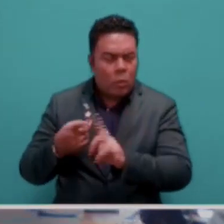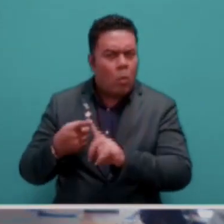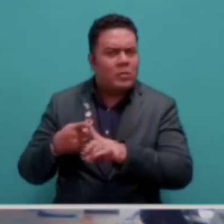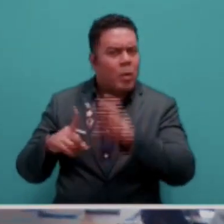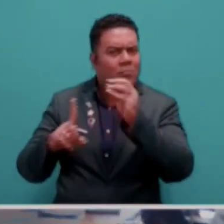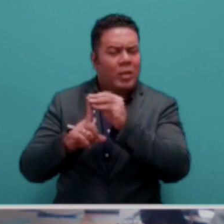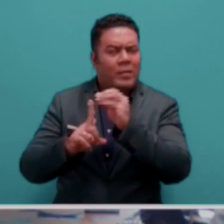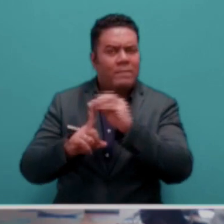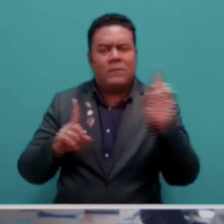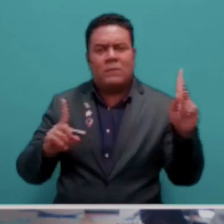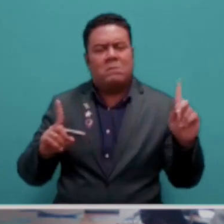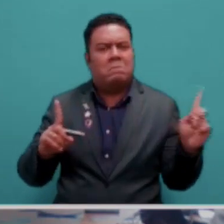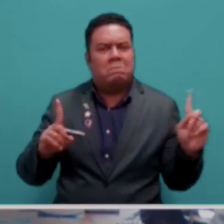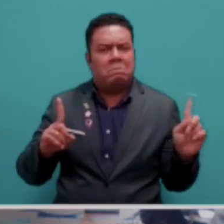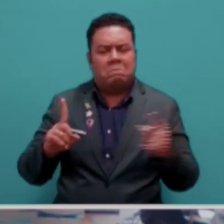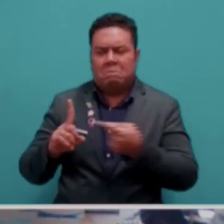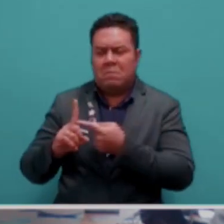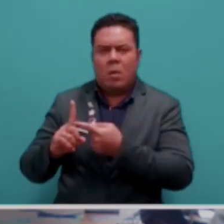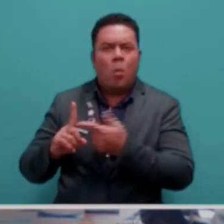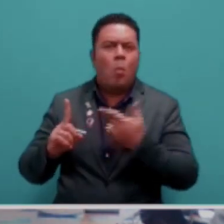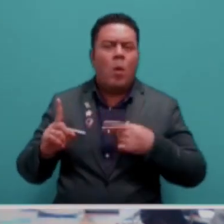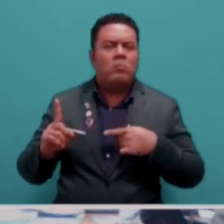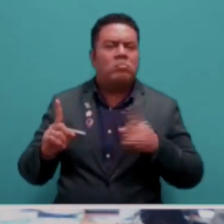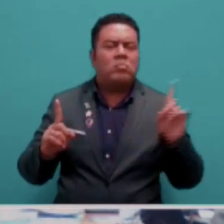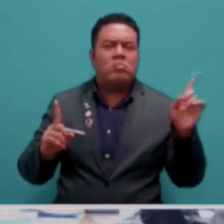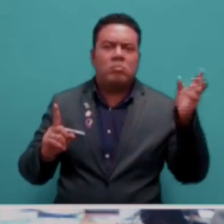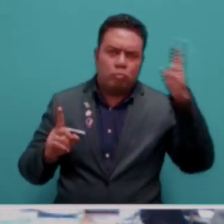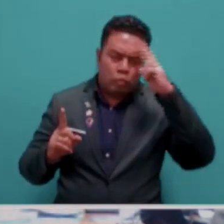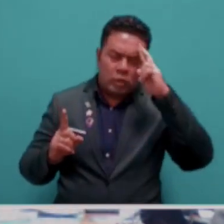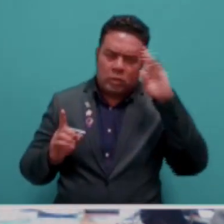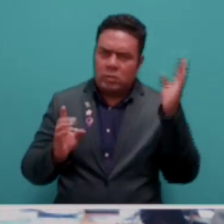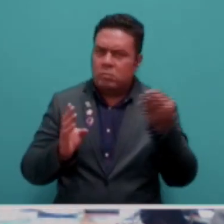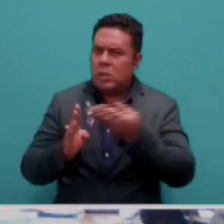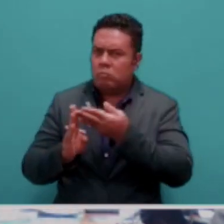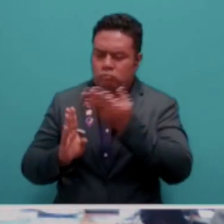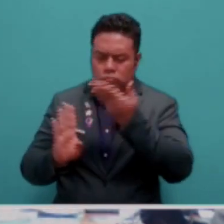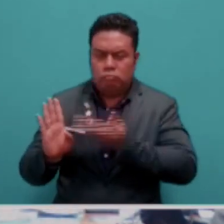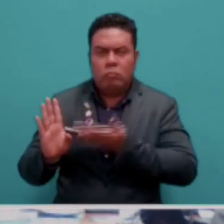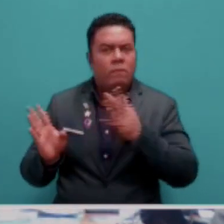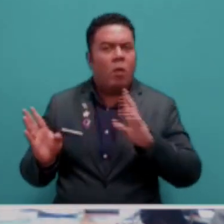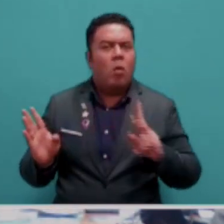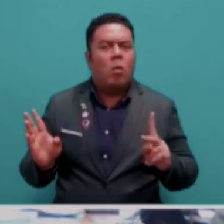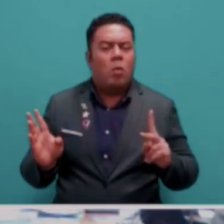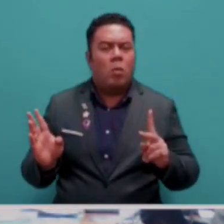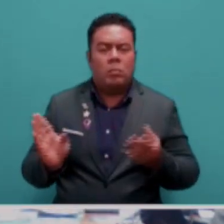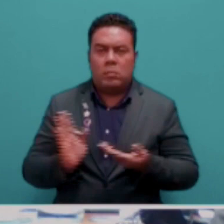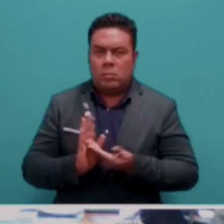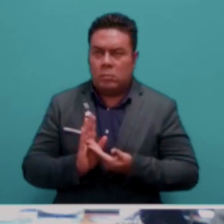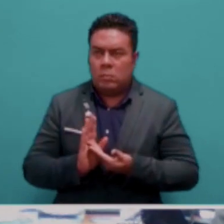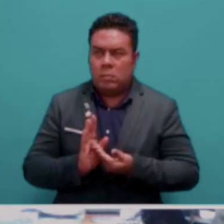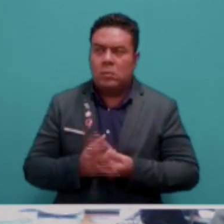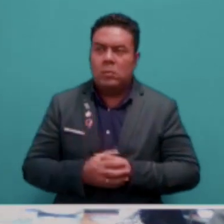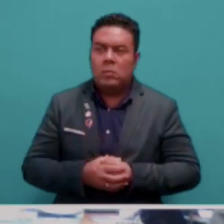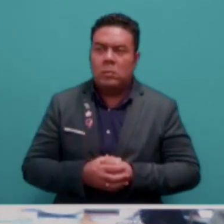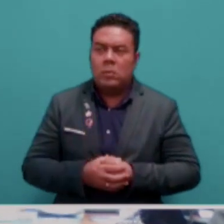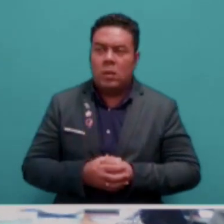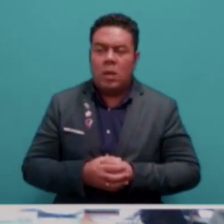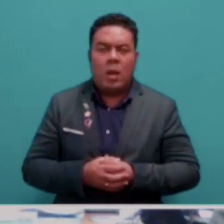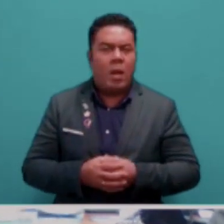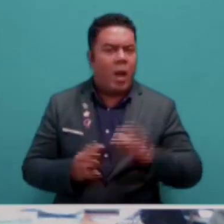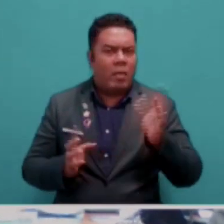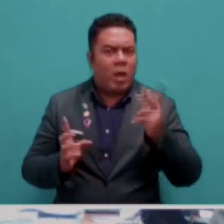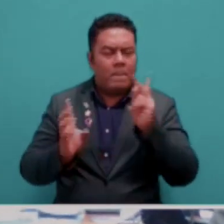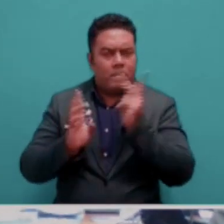objective? What are the reasons behind this, Mr. Speaker, sir? Are they merely